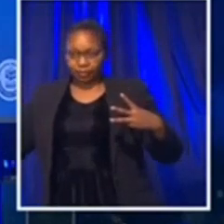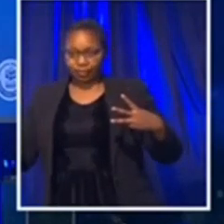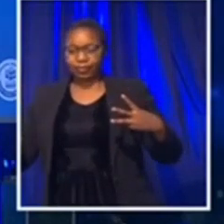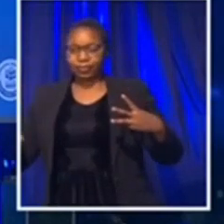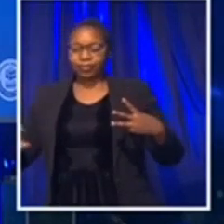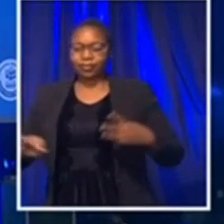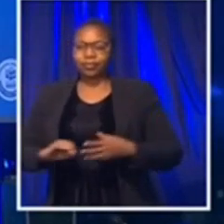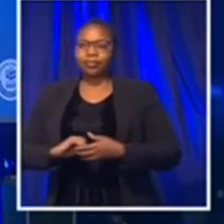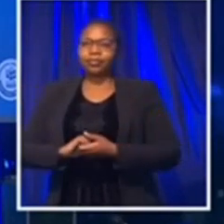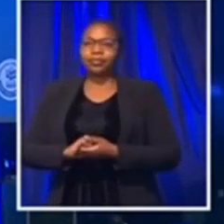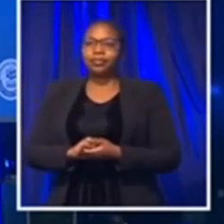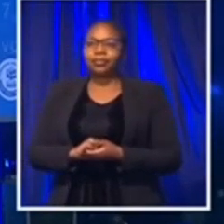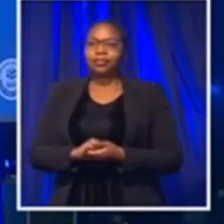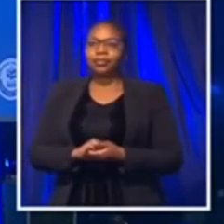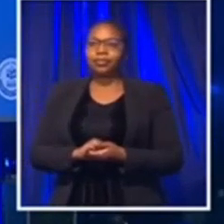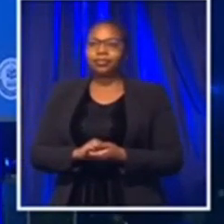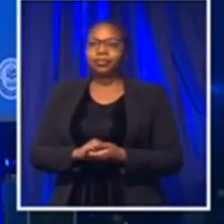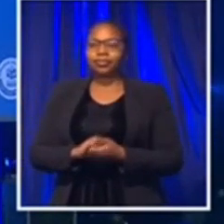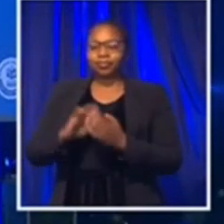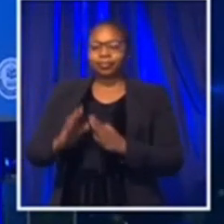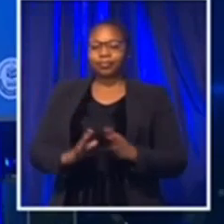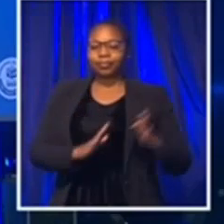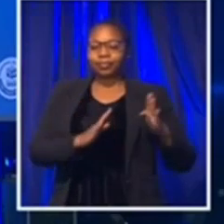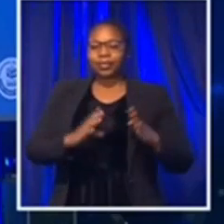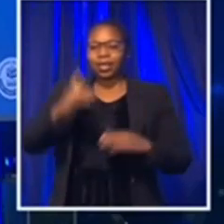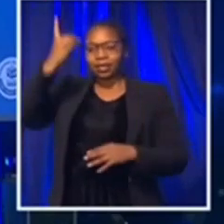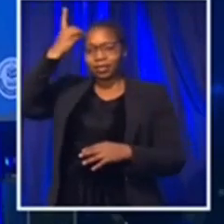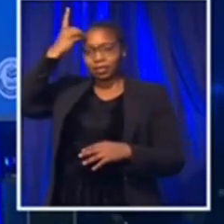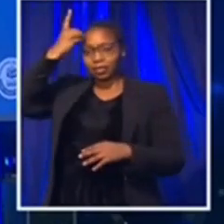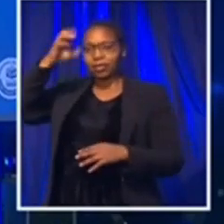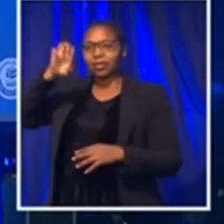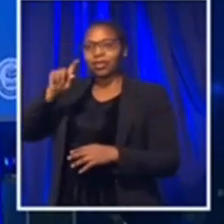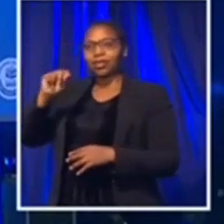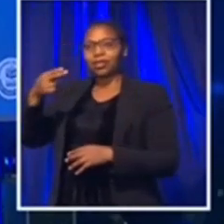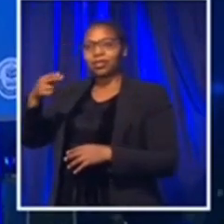13.57%. In the eThekwini municipality,